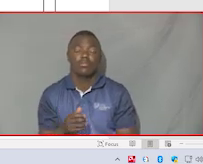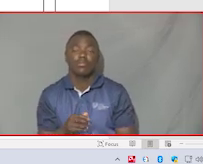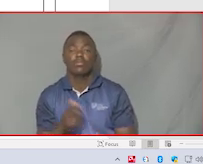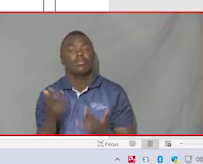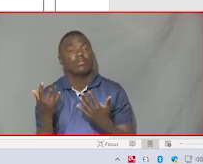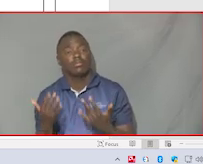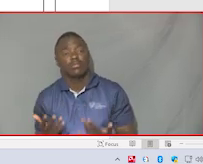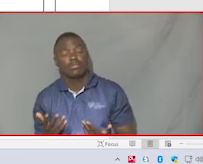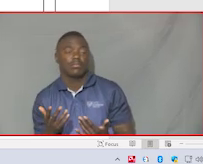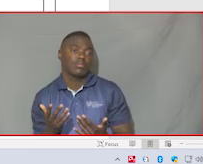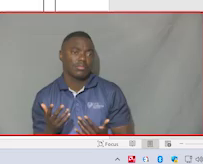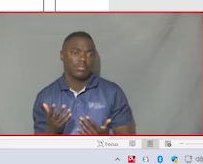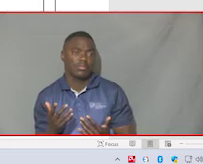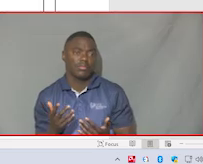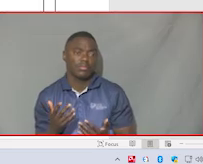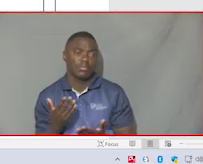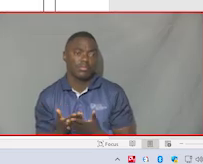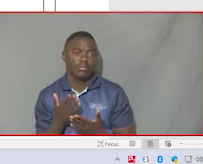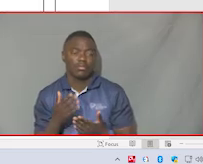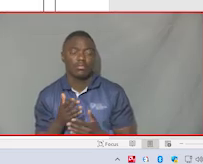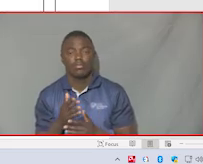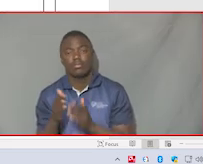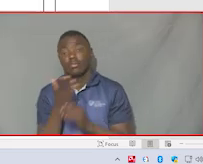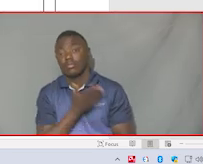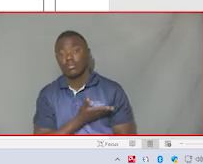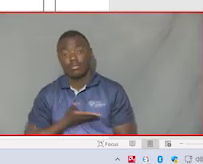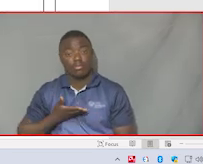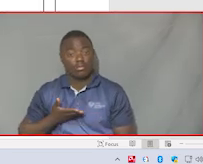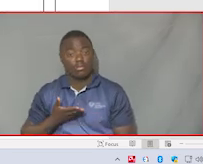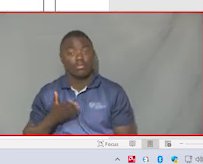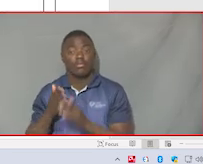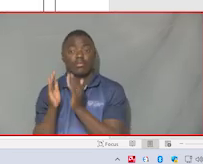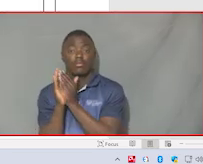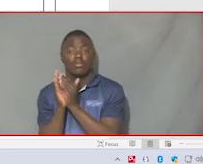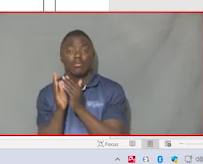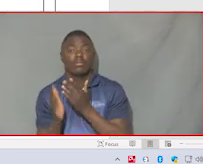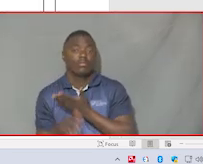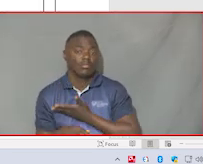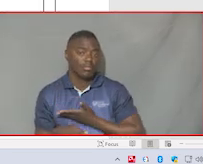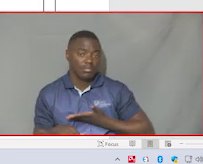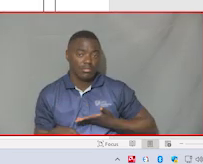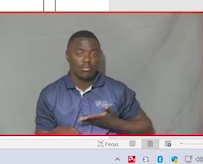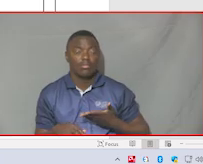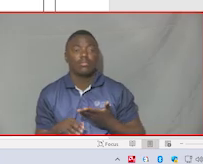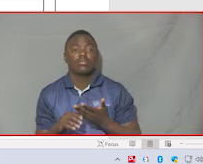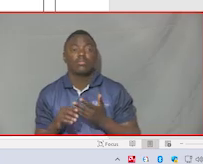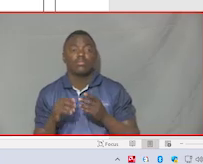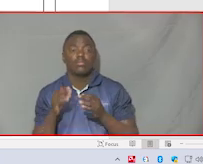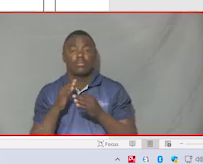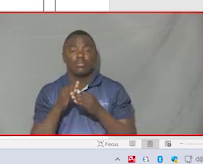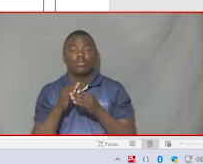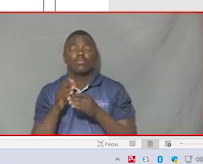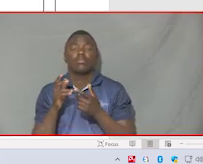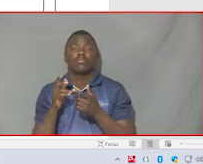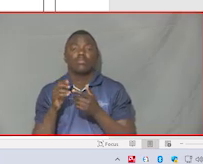decay, then you can look at half the marks is grade 11 work, half the marks grade 12 work. Functions and graphs is